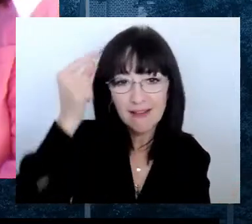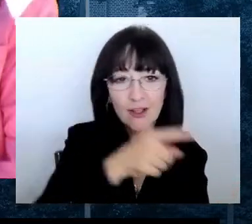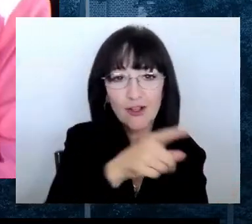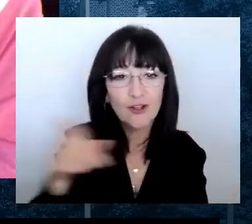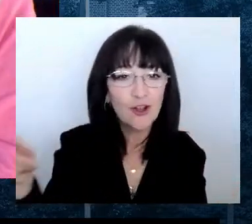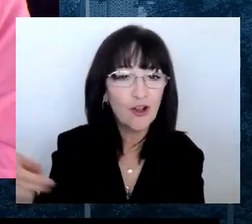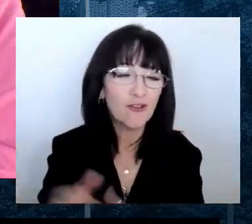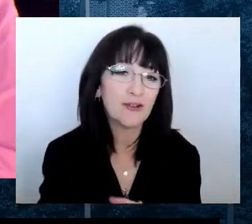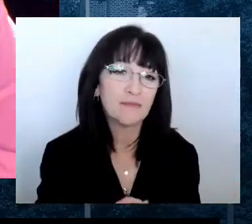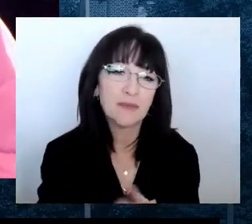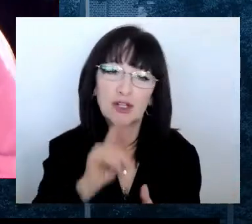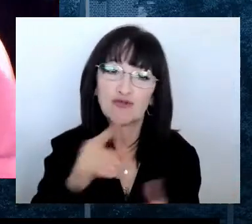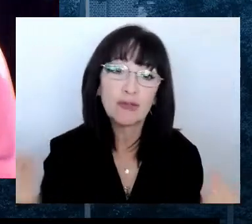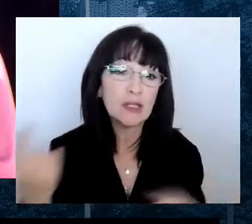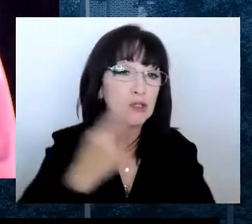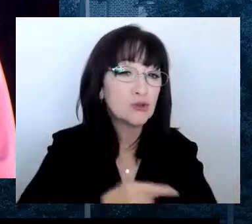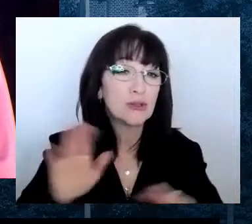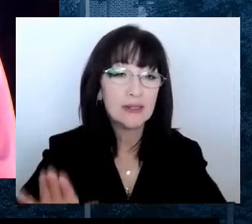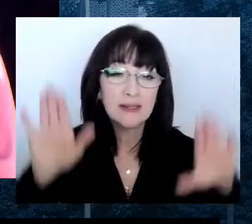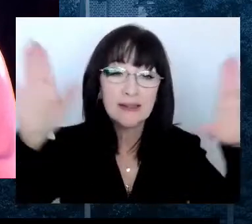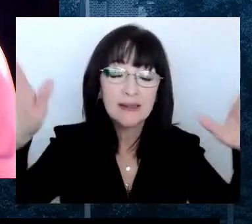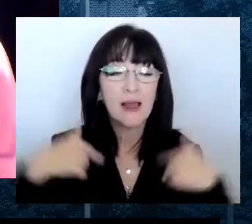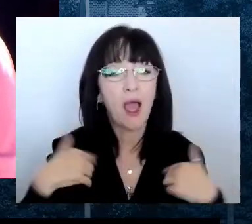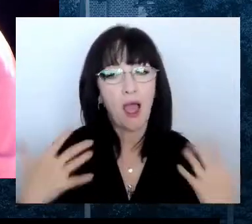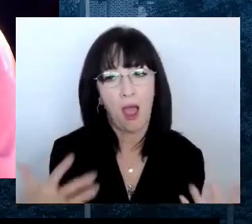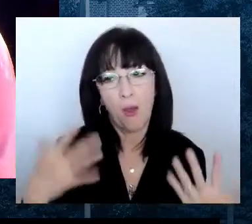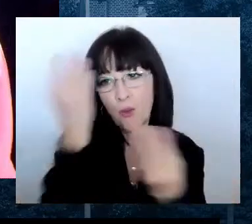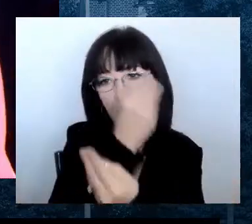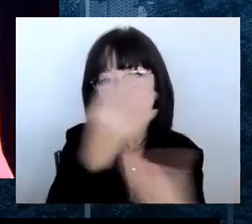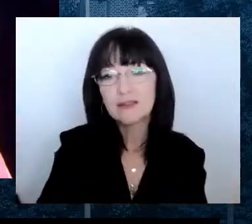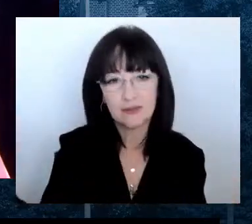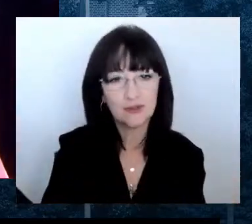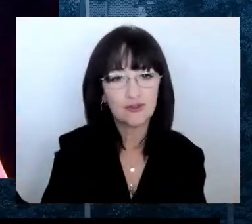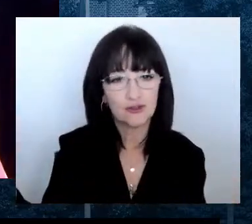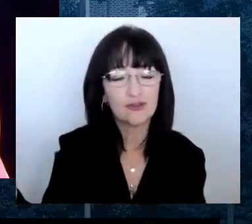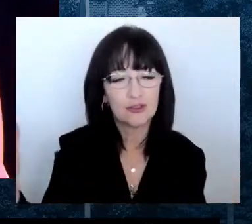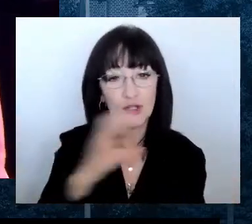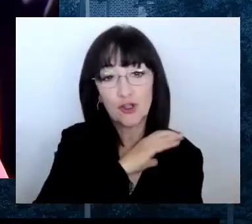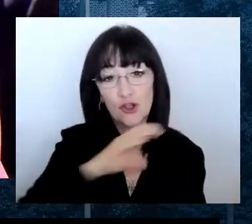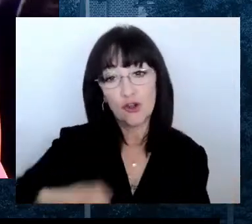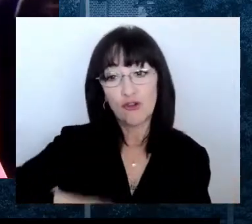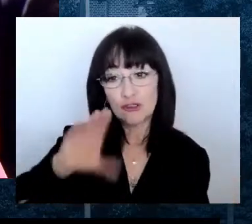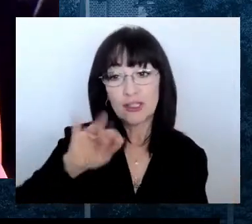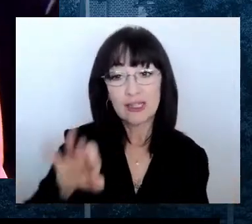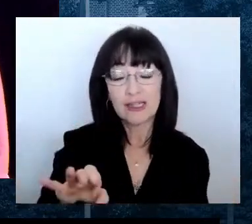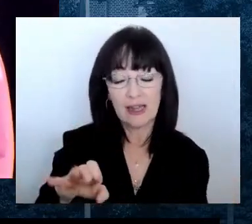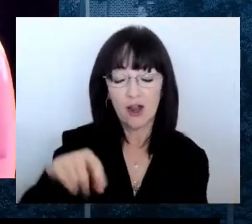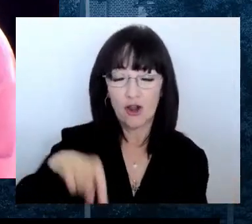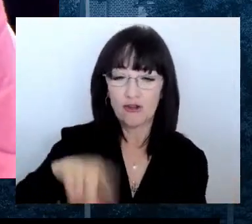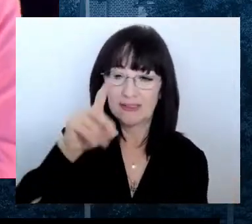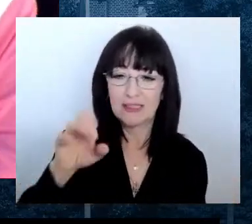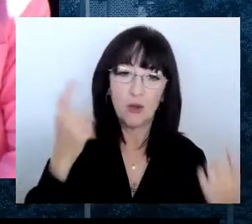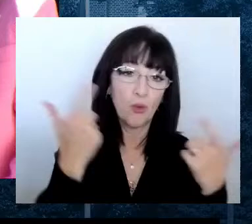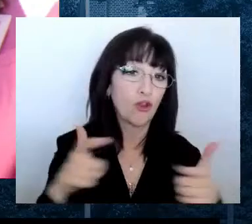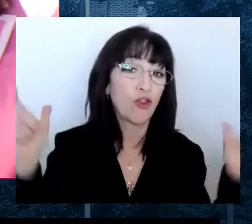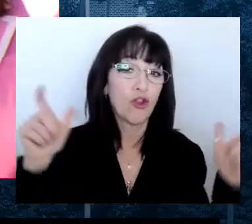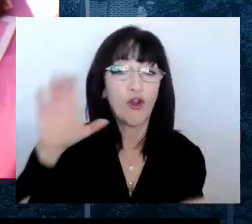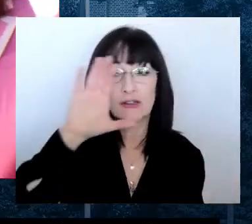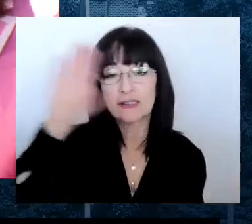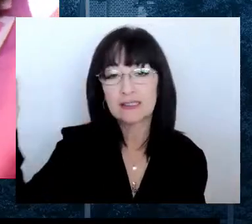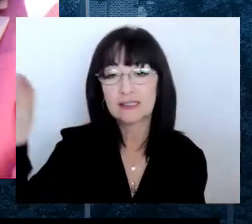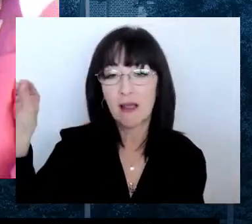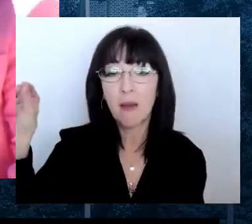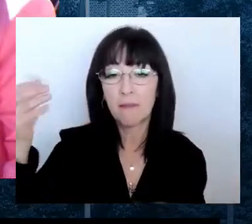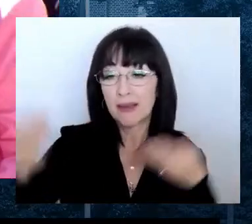wanted to share a bit why Christiana Care, as Delaware's largest private employer, frankly supported the passage, leaned in on the Healthy Family,